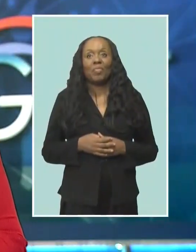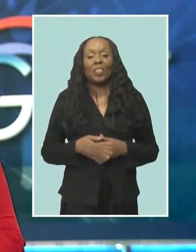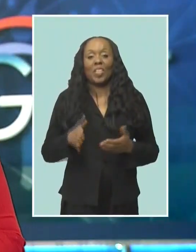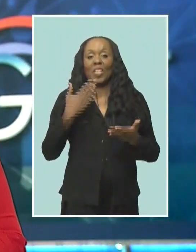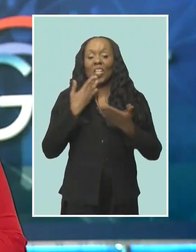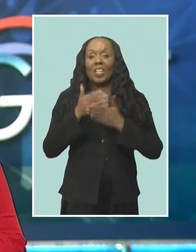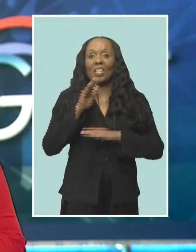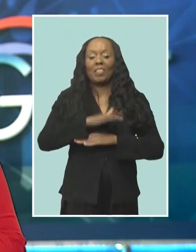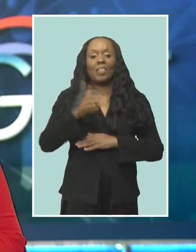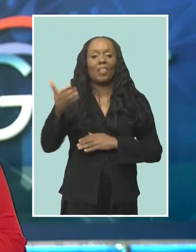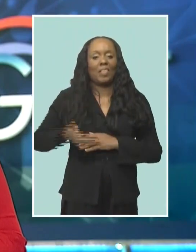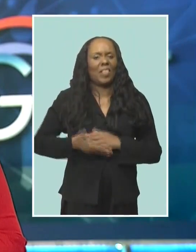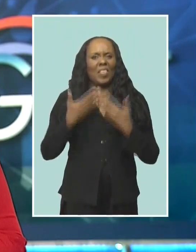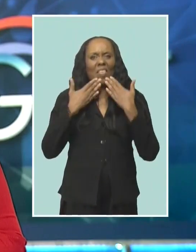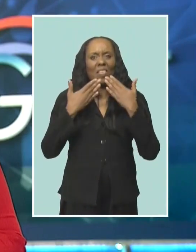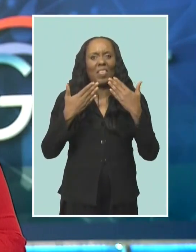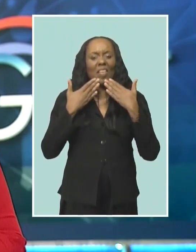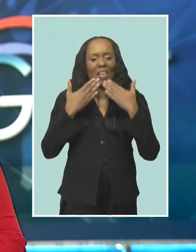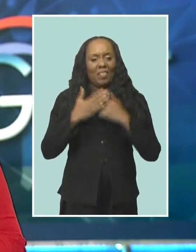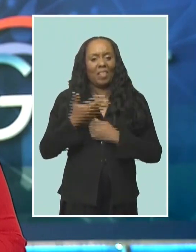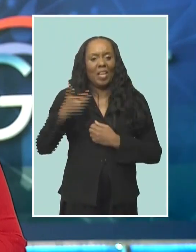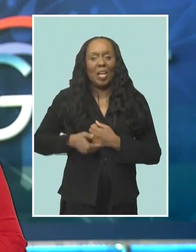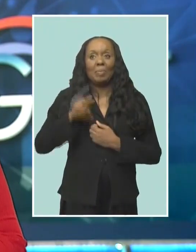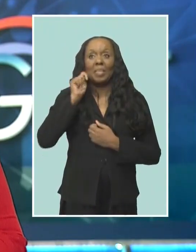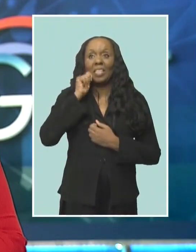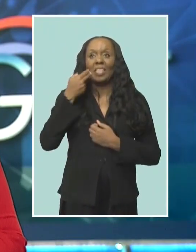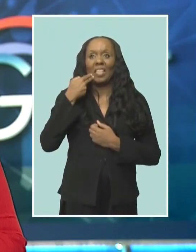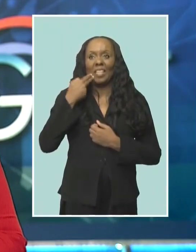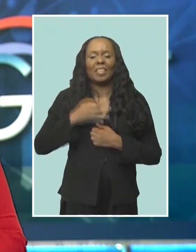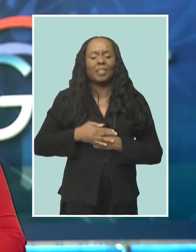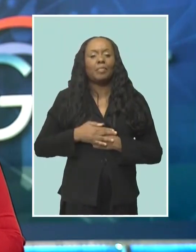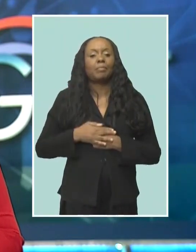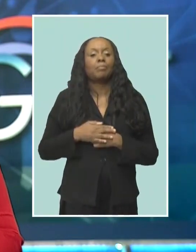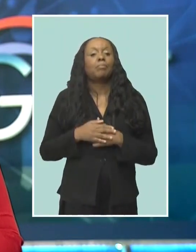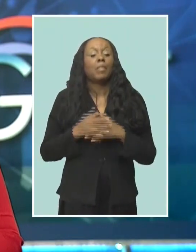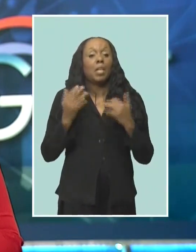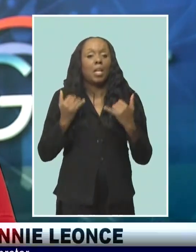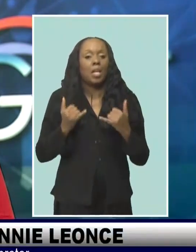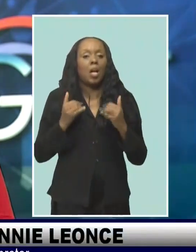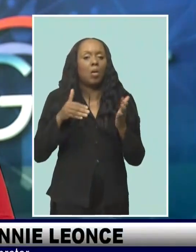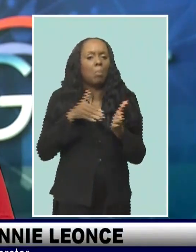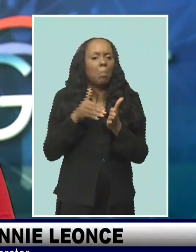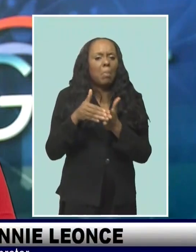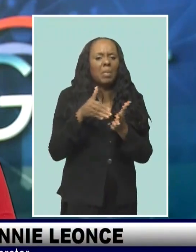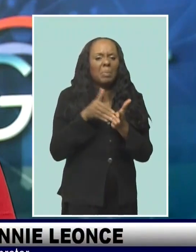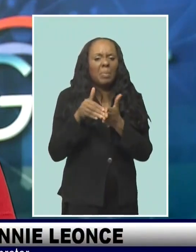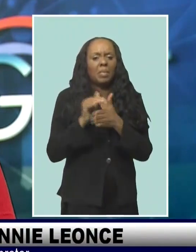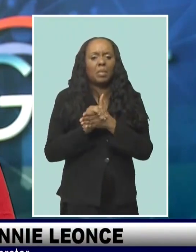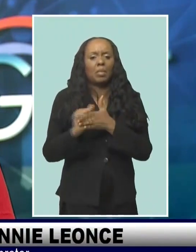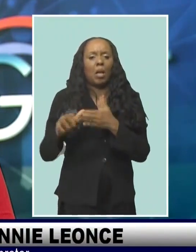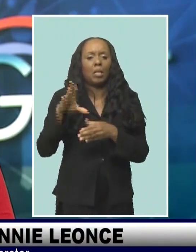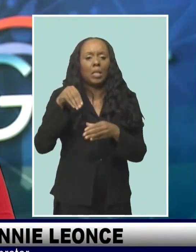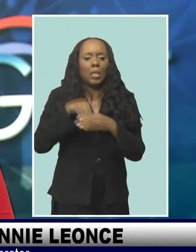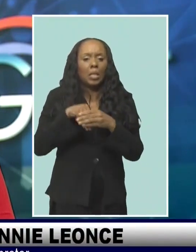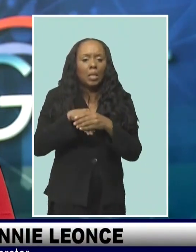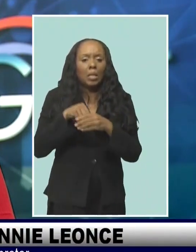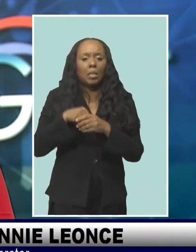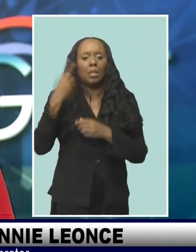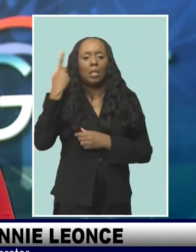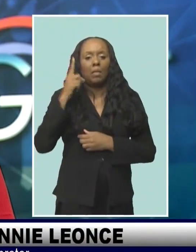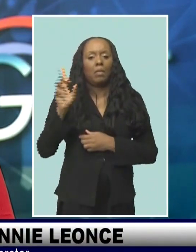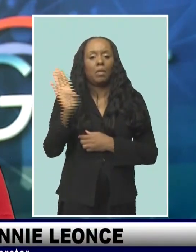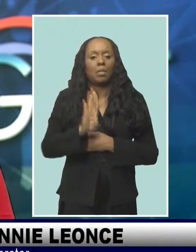Good evening and welcome. Thank you so much for joining us. I'm Tisha Hines with the details to the news at this time. Millions of dollars are